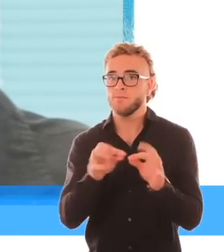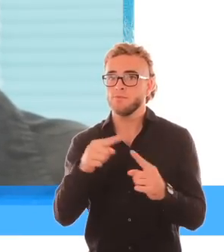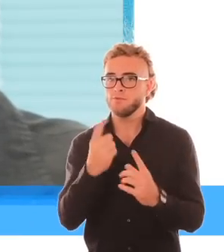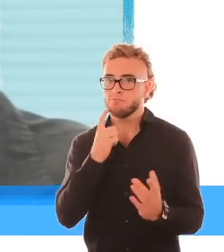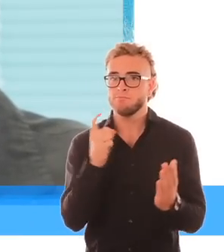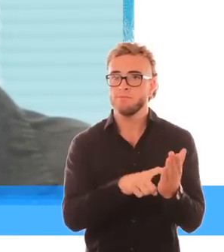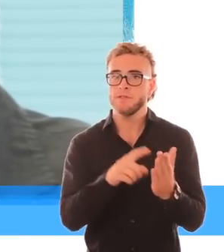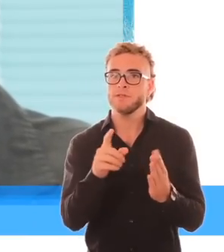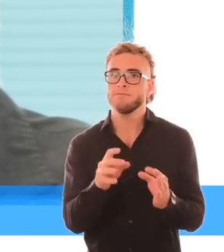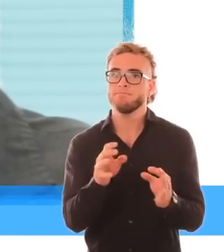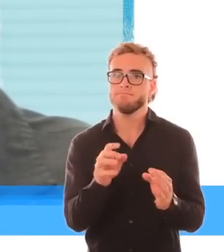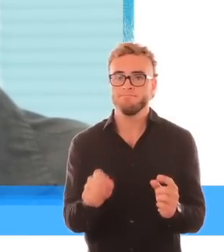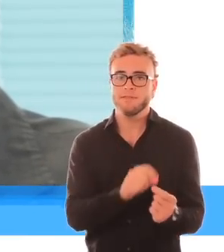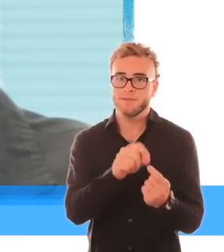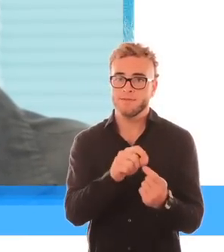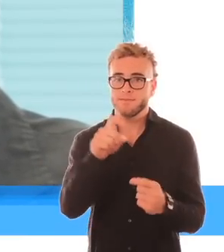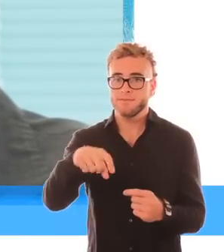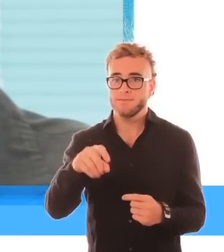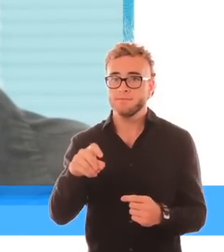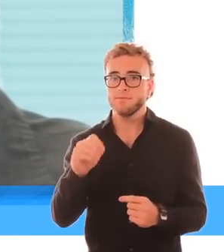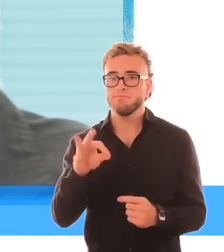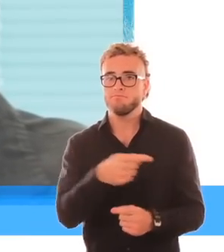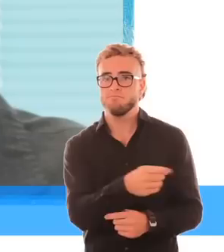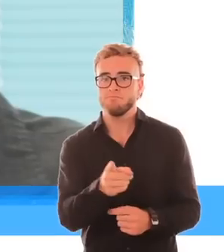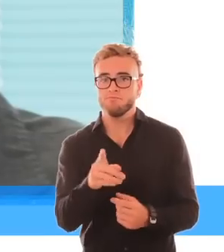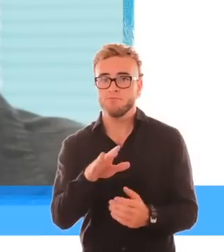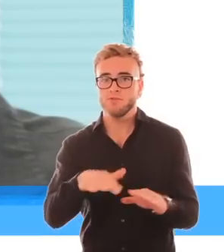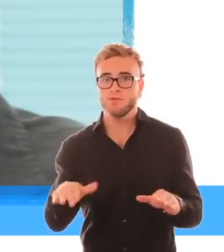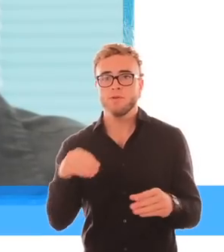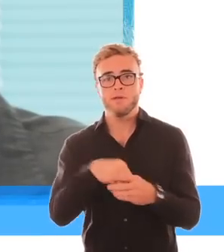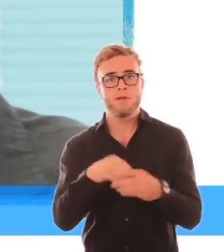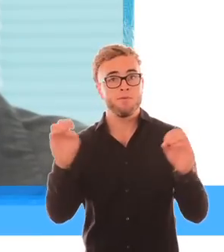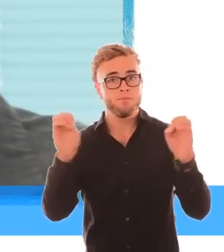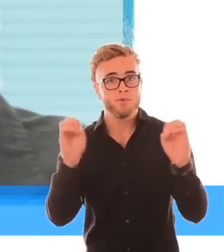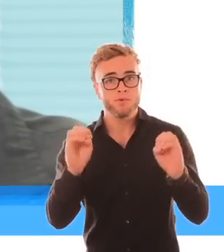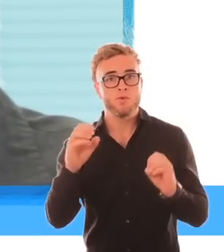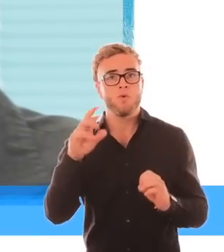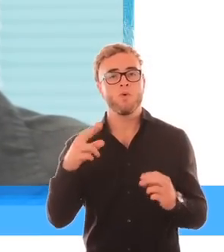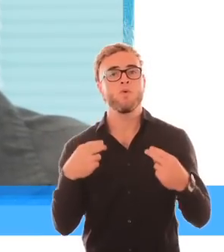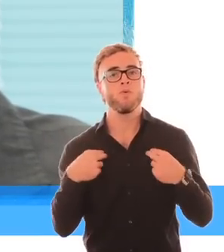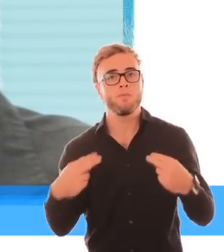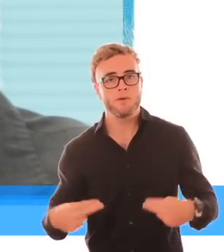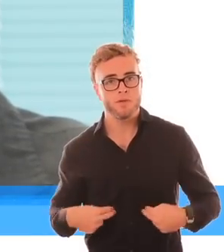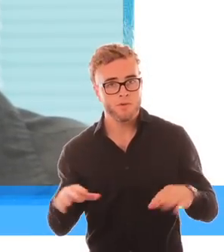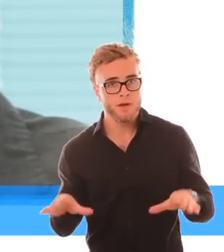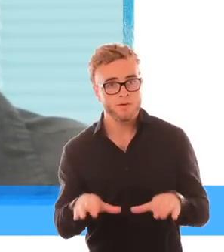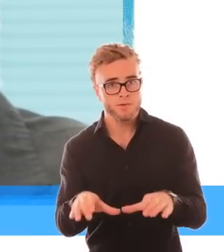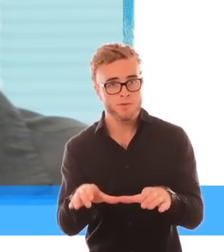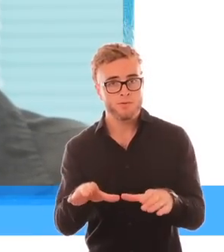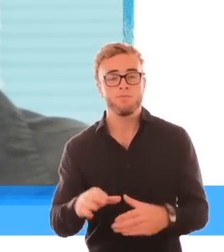to realize the specific needs of children in situations of emergency and humanitarian